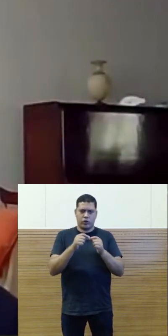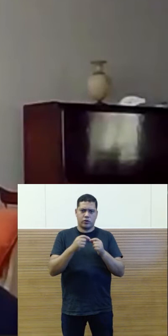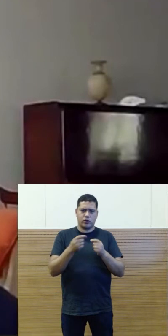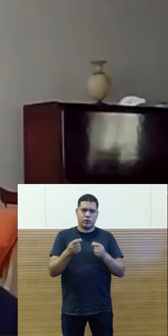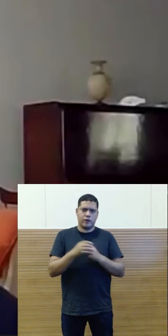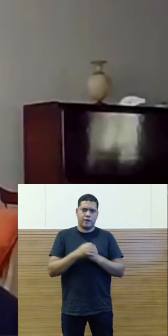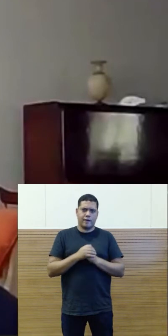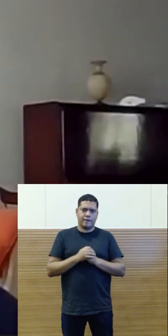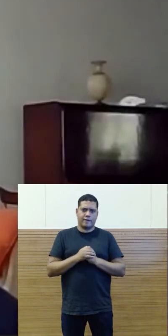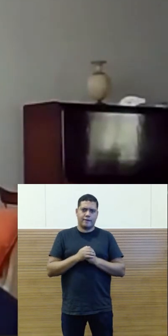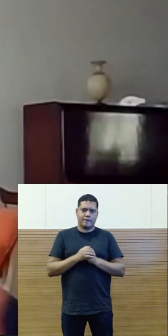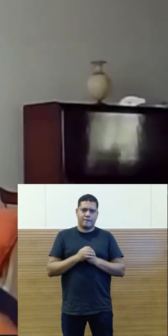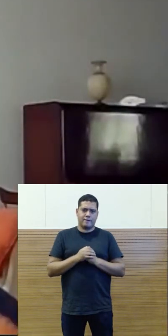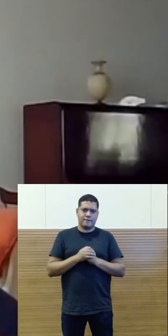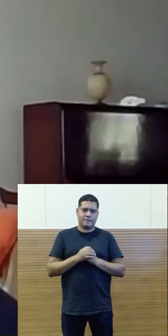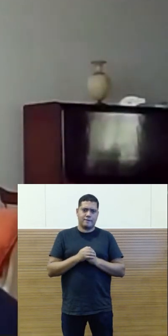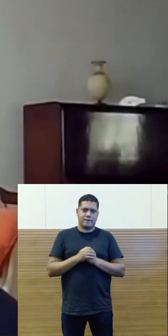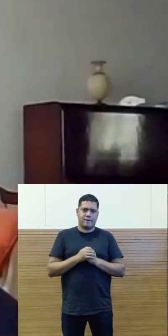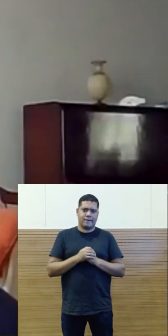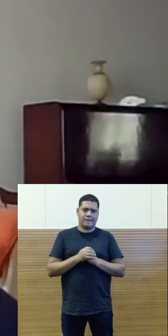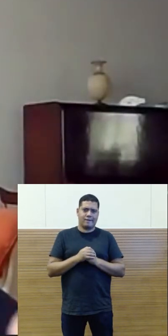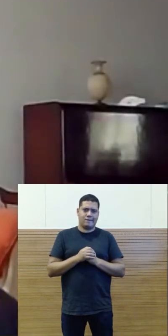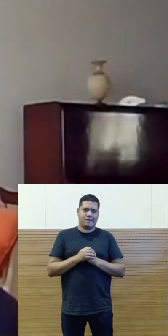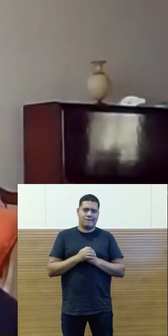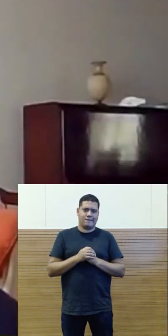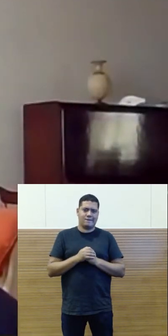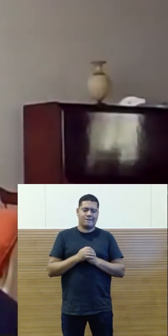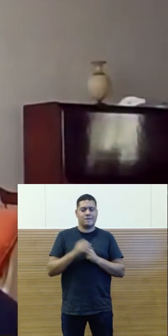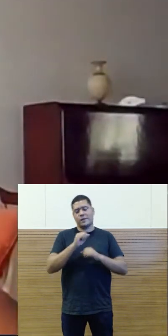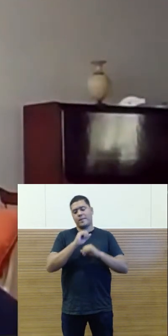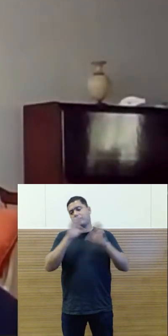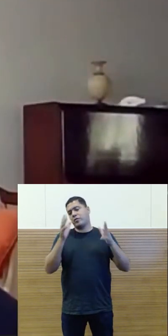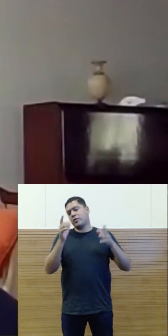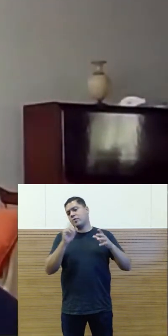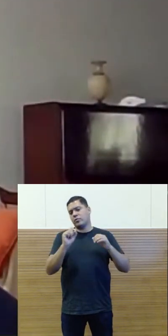do, first,